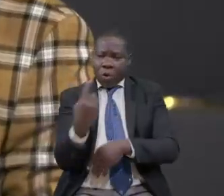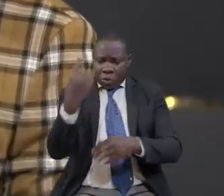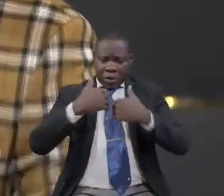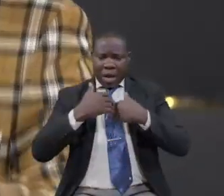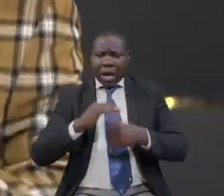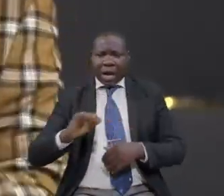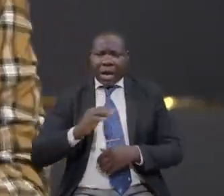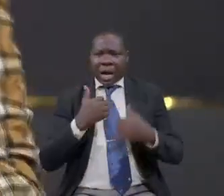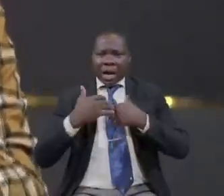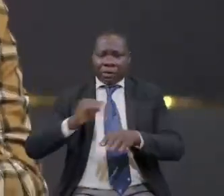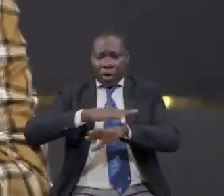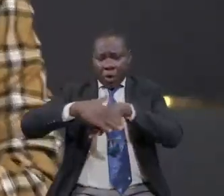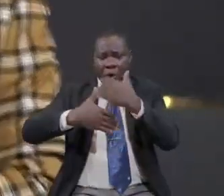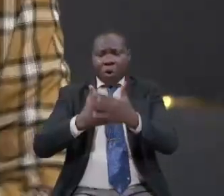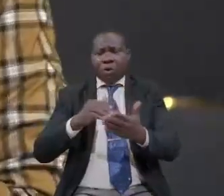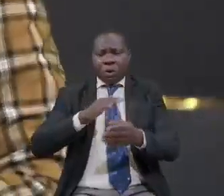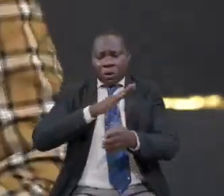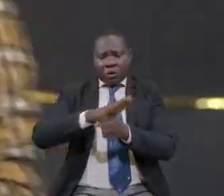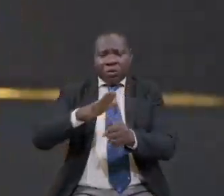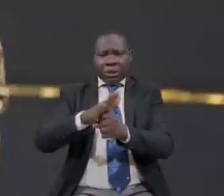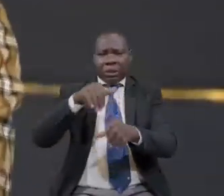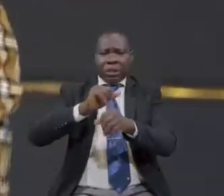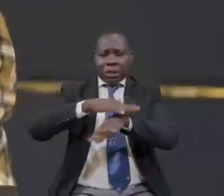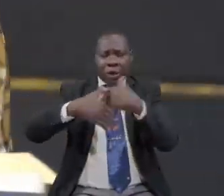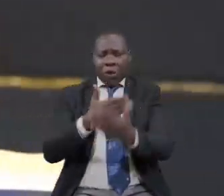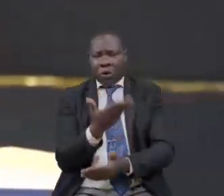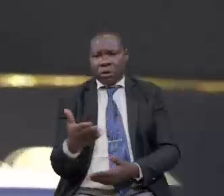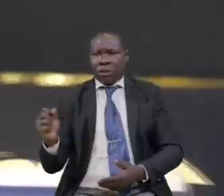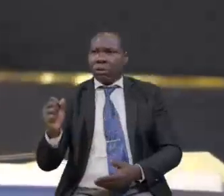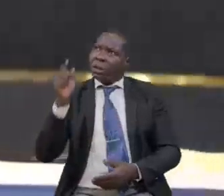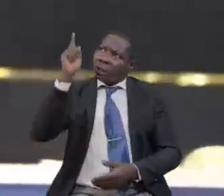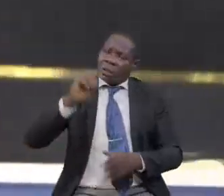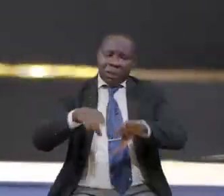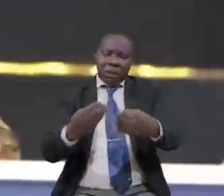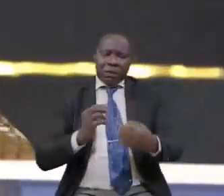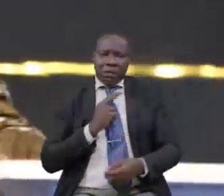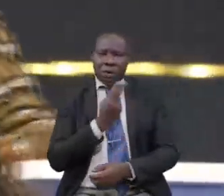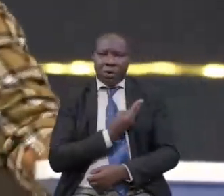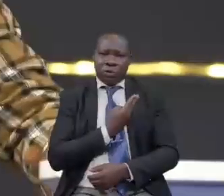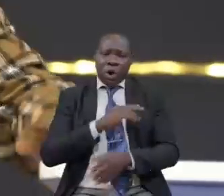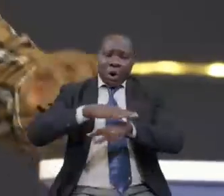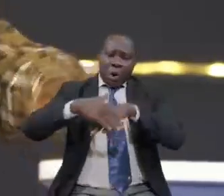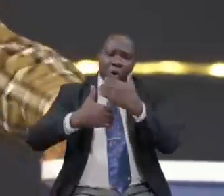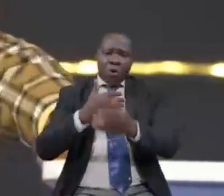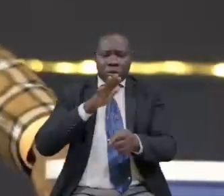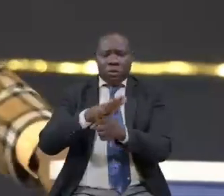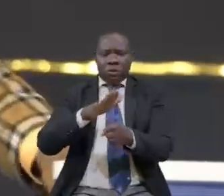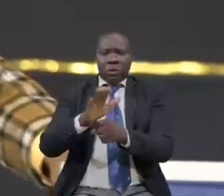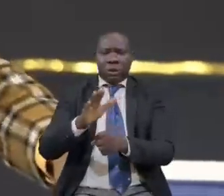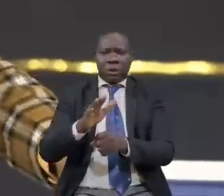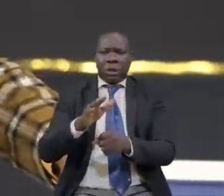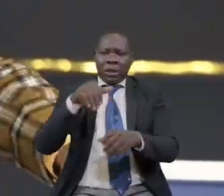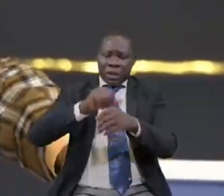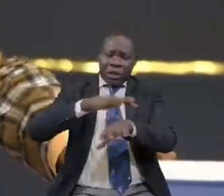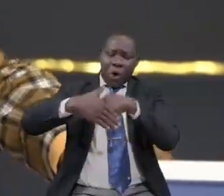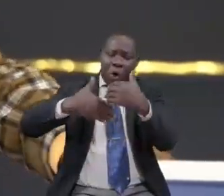sufficiency in all things. It grants us all sufficiency in all things, that